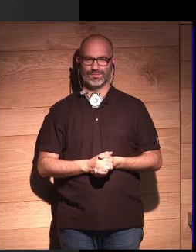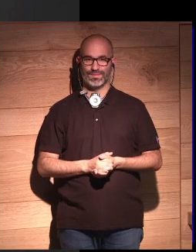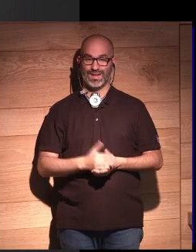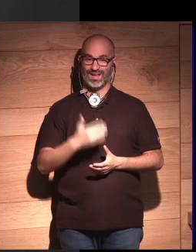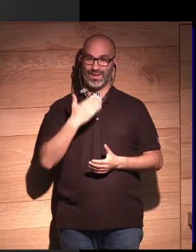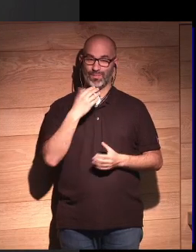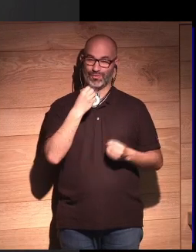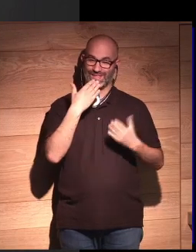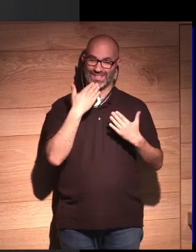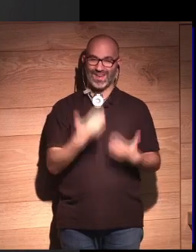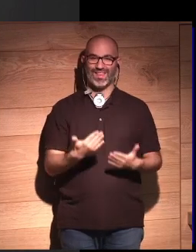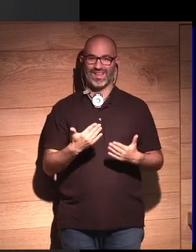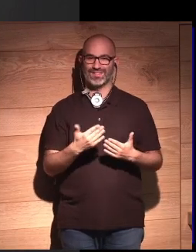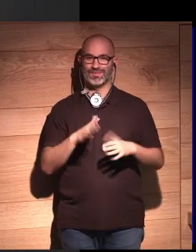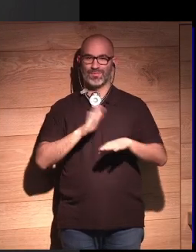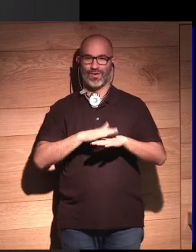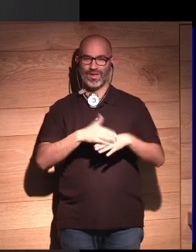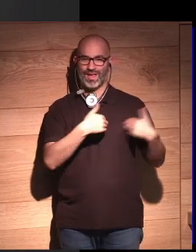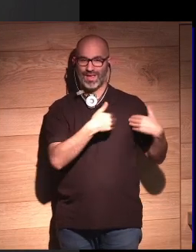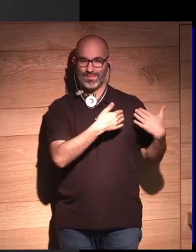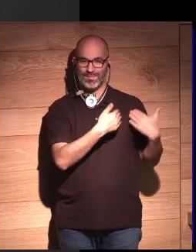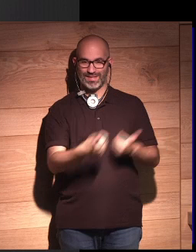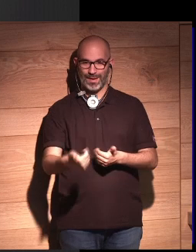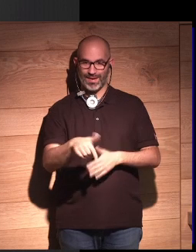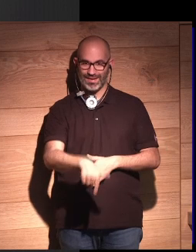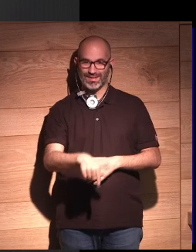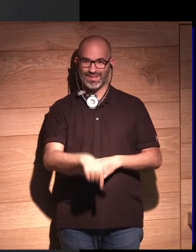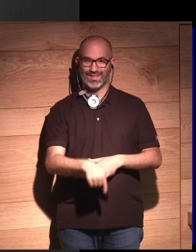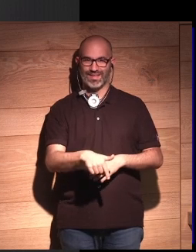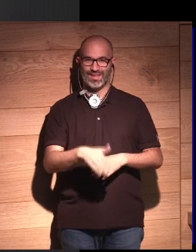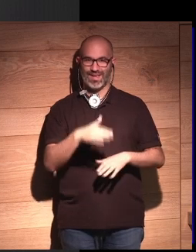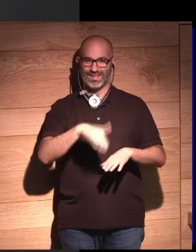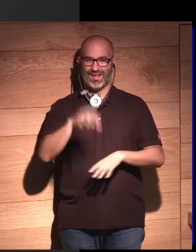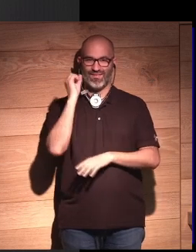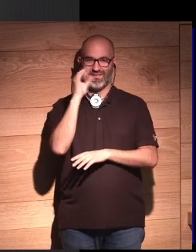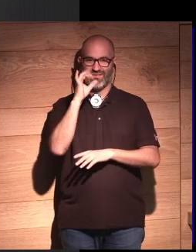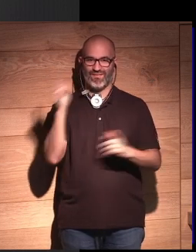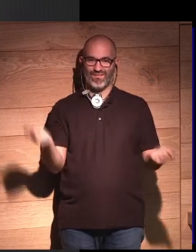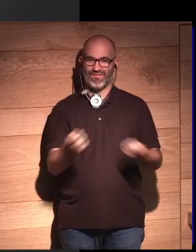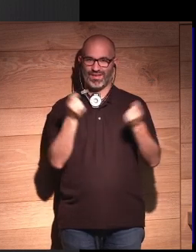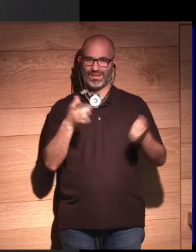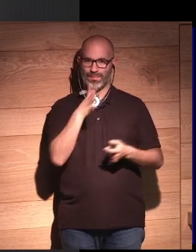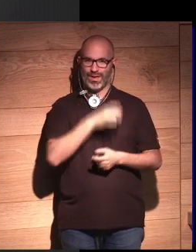Thank you for having me here at this amazing festival. And thank you for the translation.